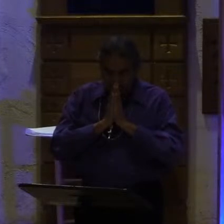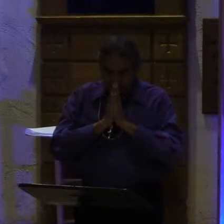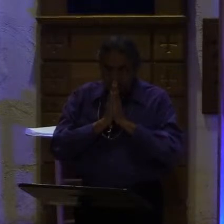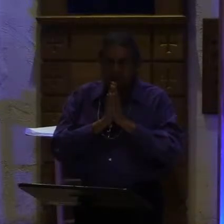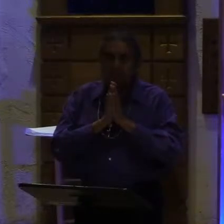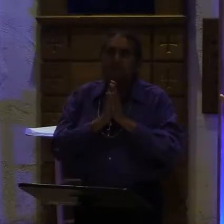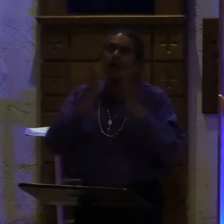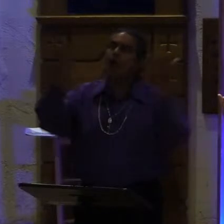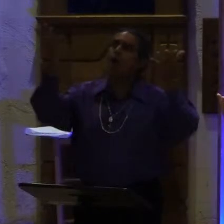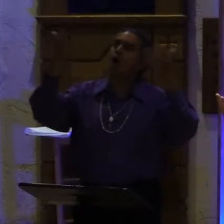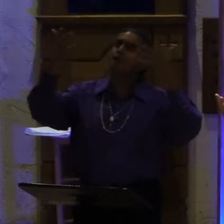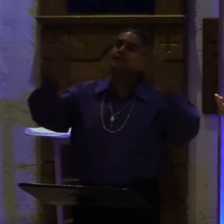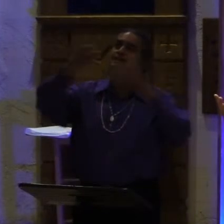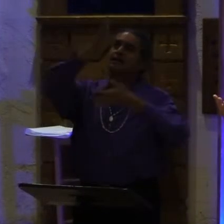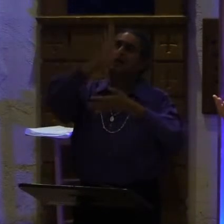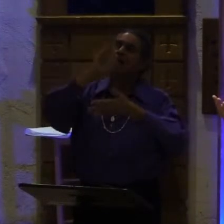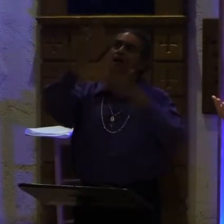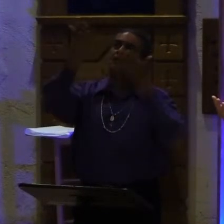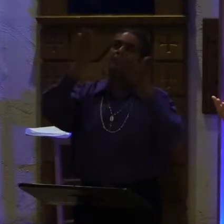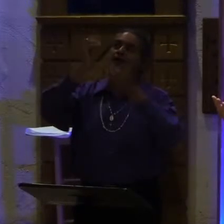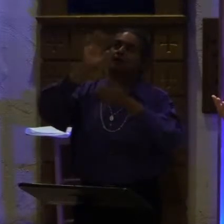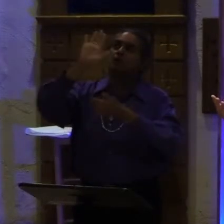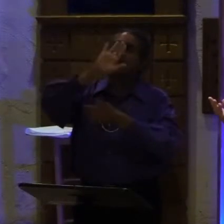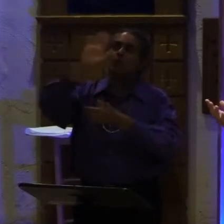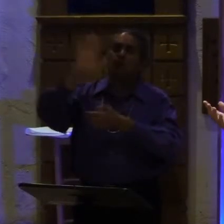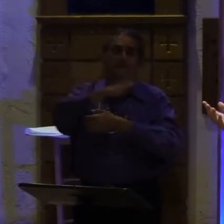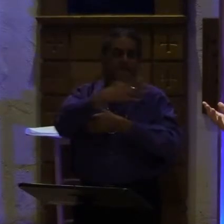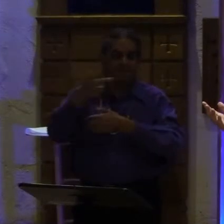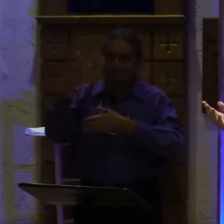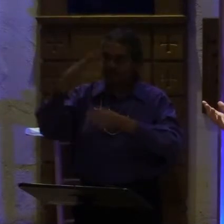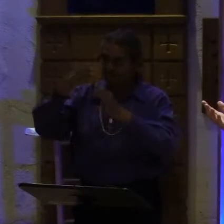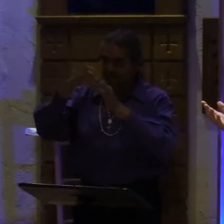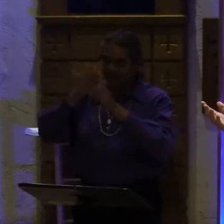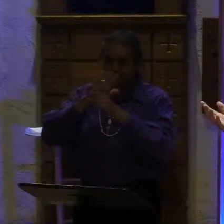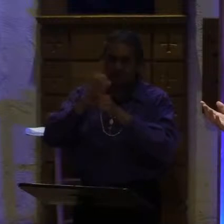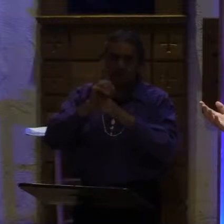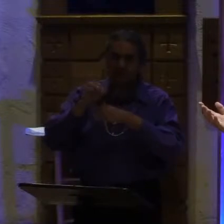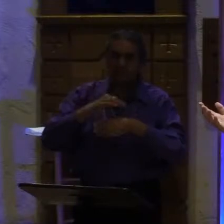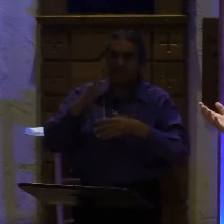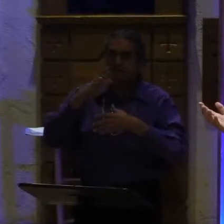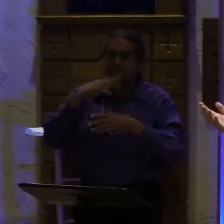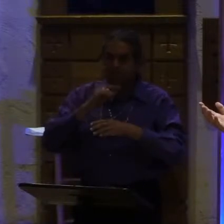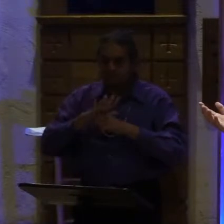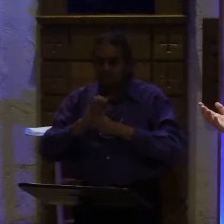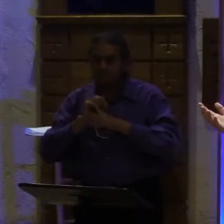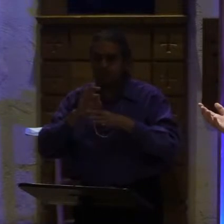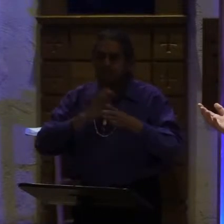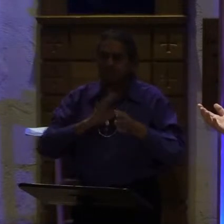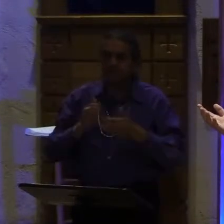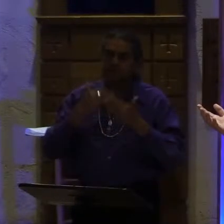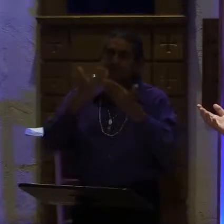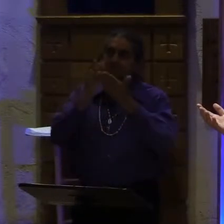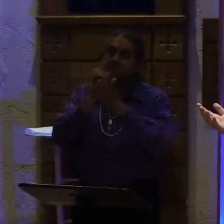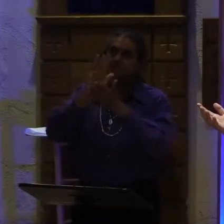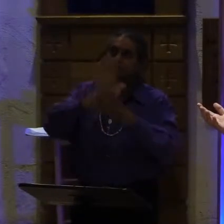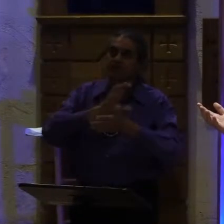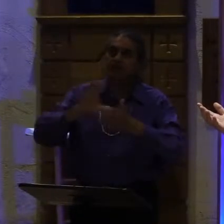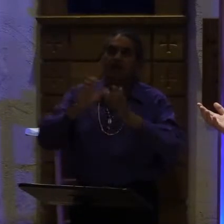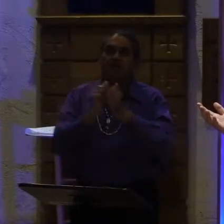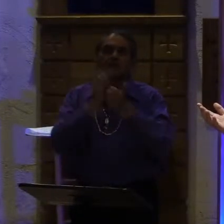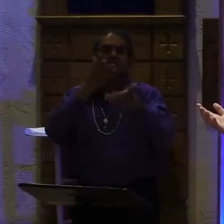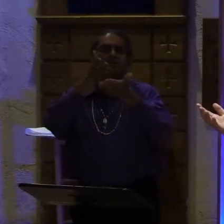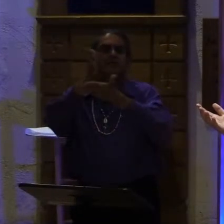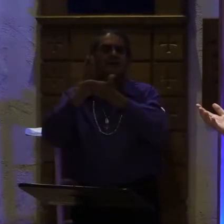O gracious God, grant your faithful to resolve to run forth to meet your Christ with